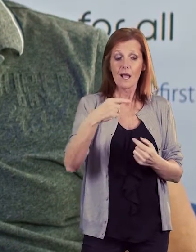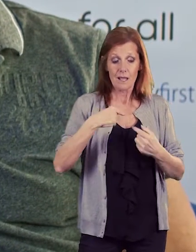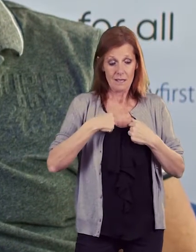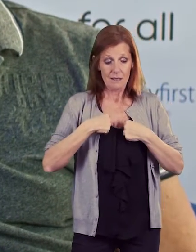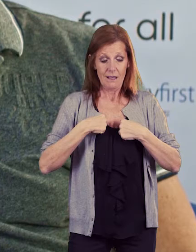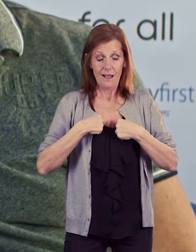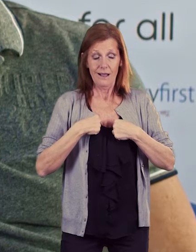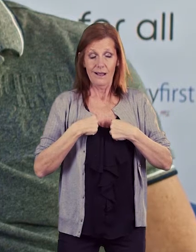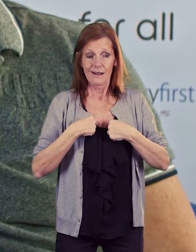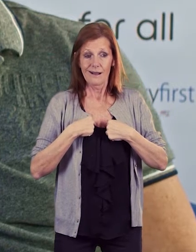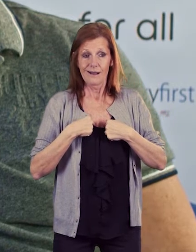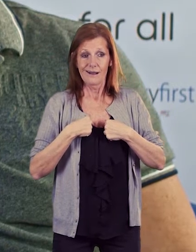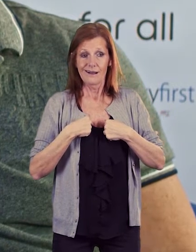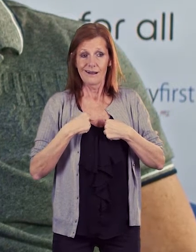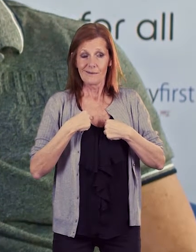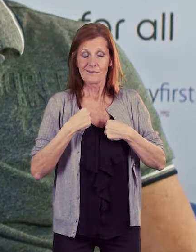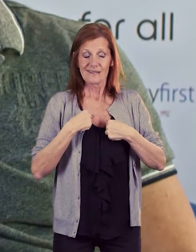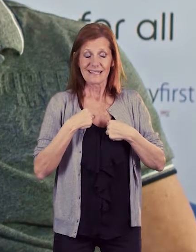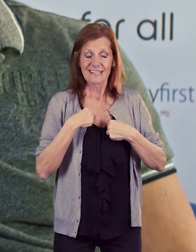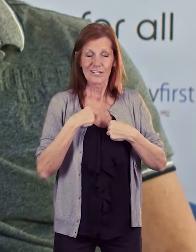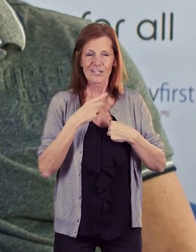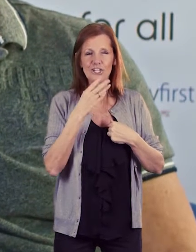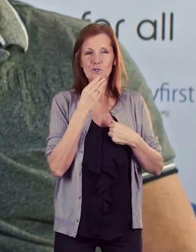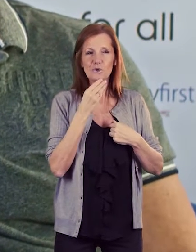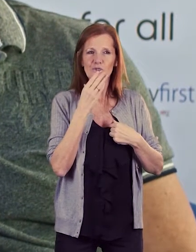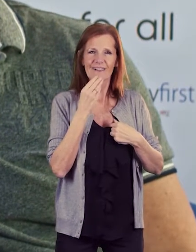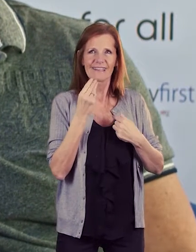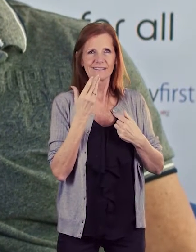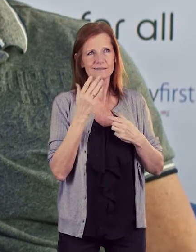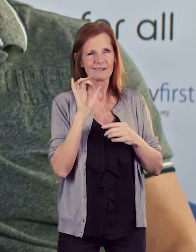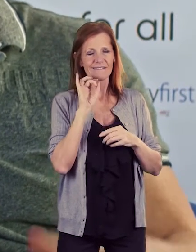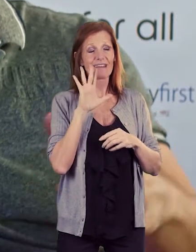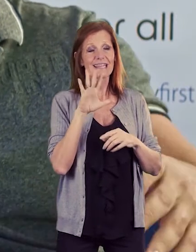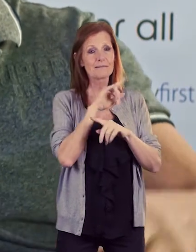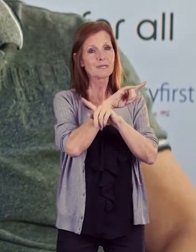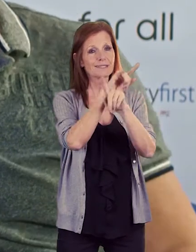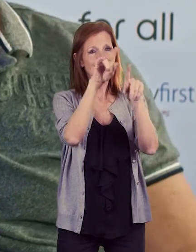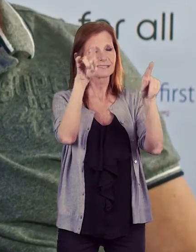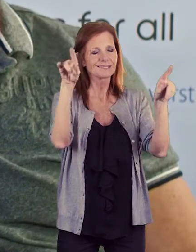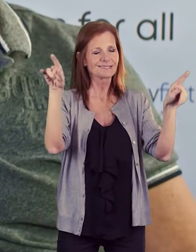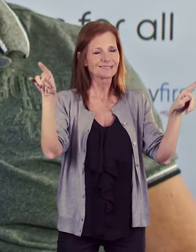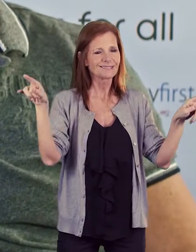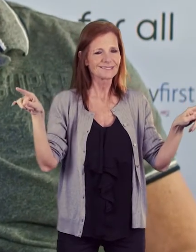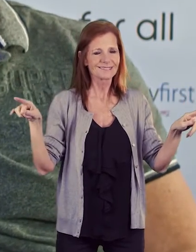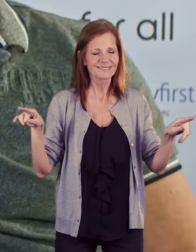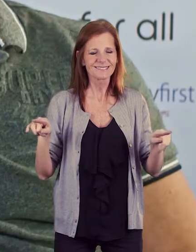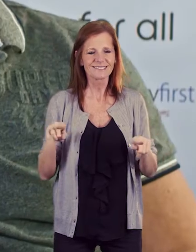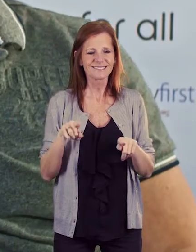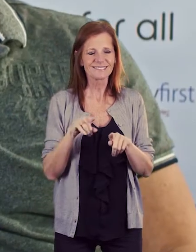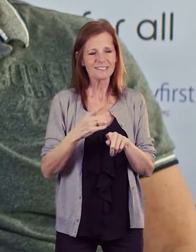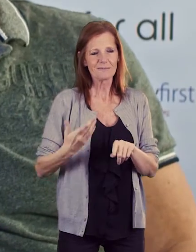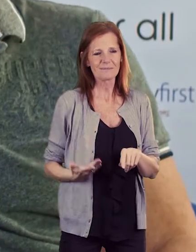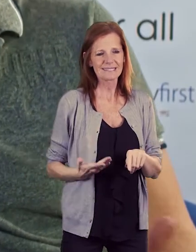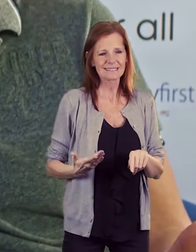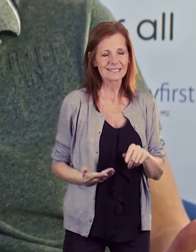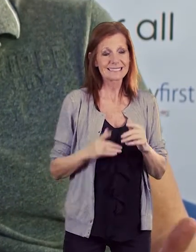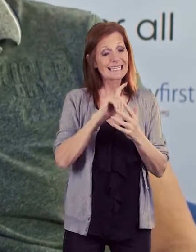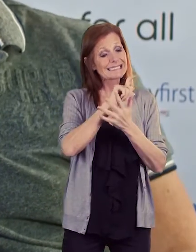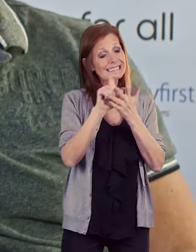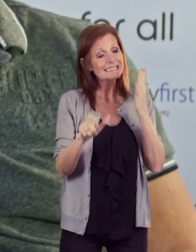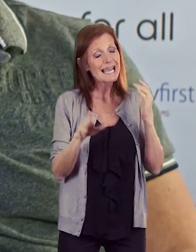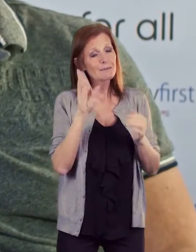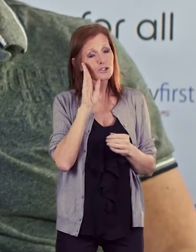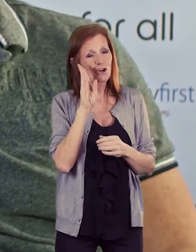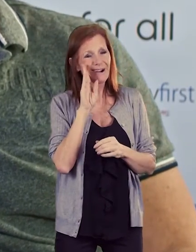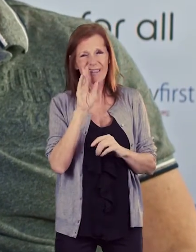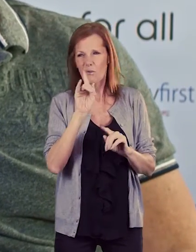I've found is in establishments, usually the well-known ones rather than small businesses, is the disabled toilet